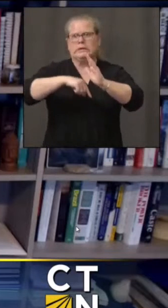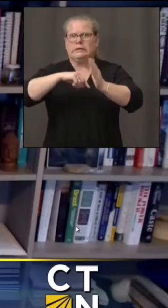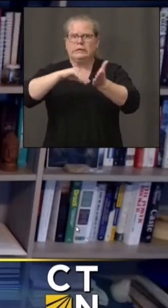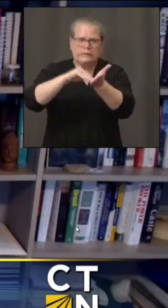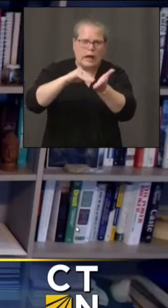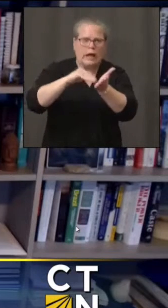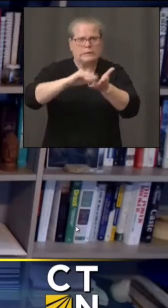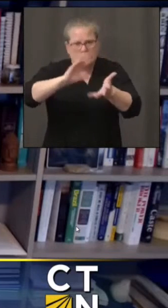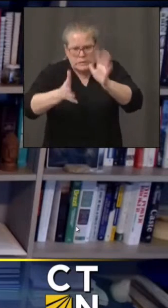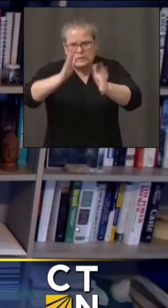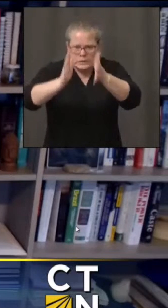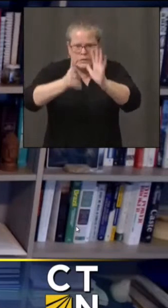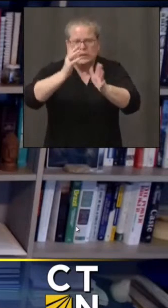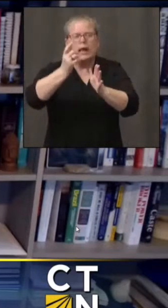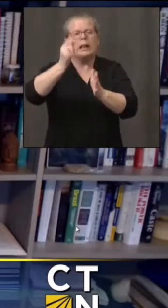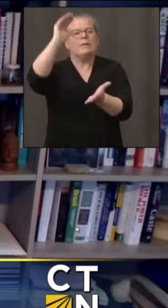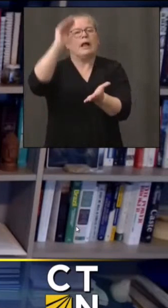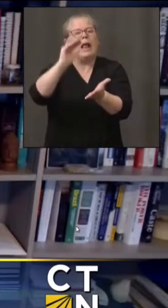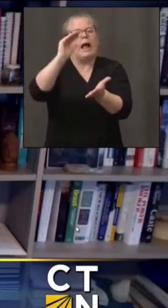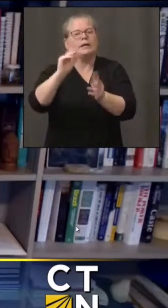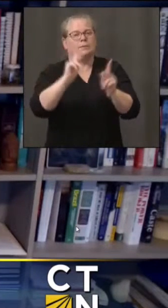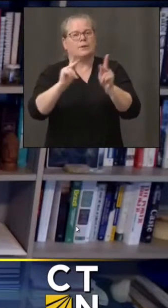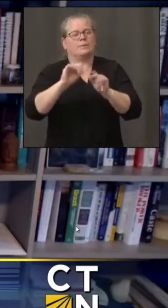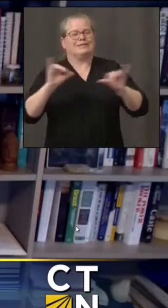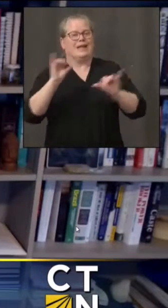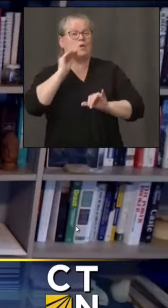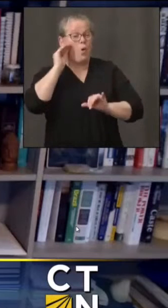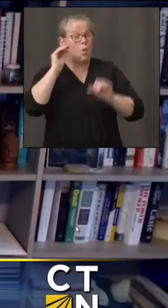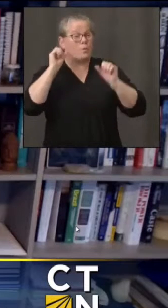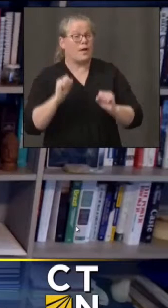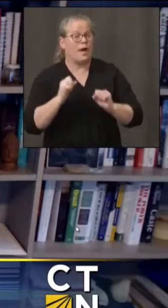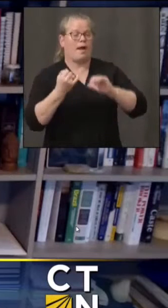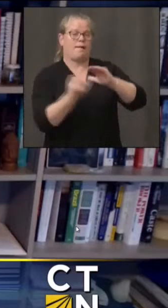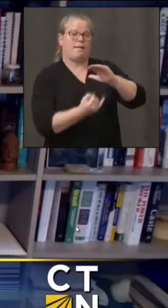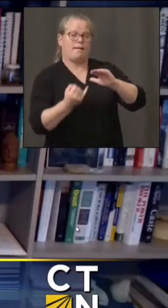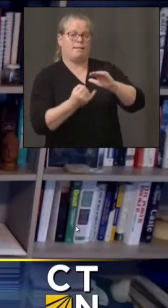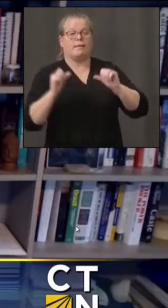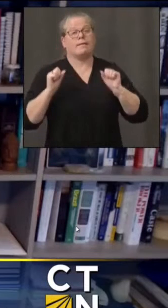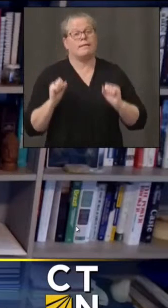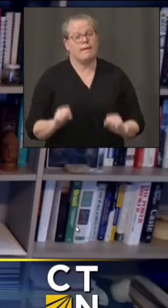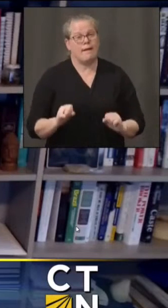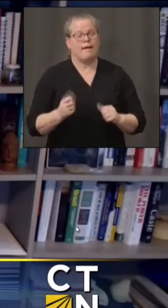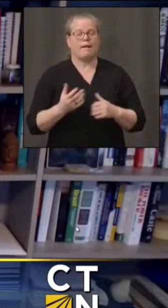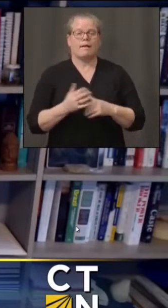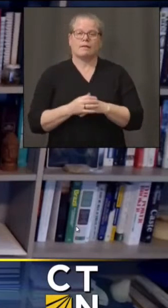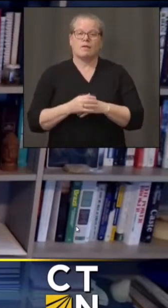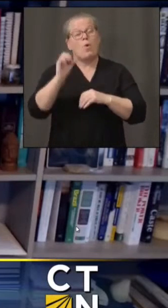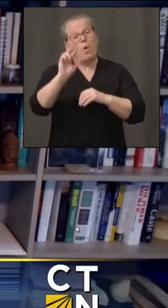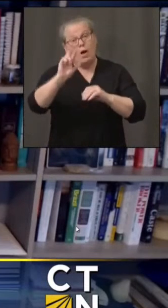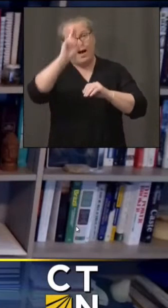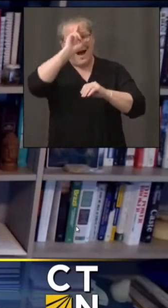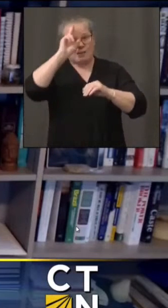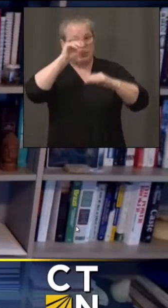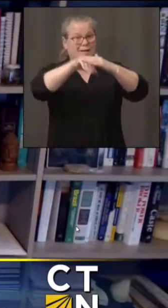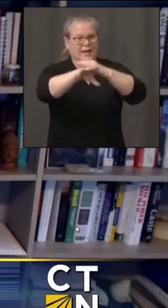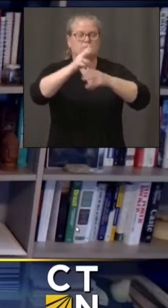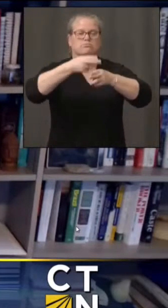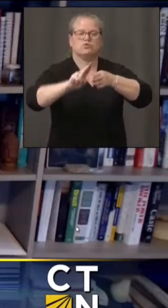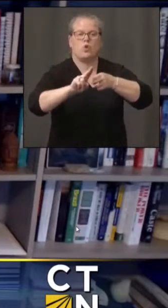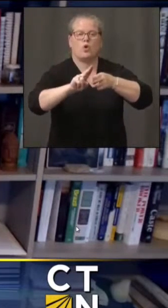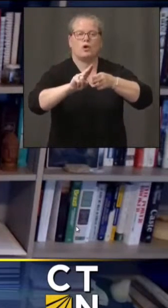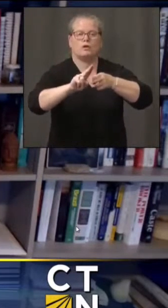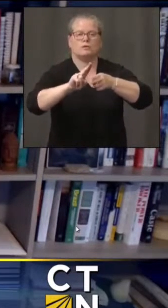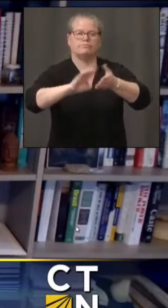unit or mechanical ventilation. And on top of that, there have been several, as the governor has mentioned, there have been actually